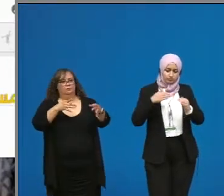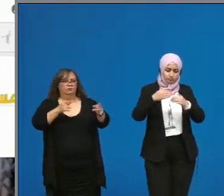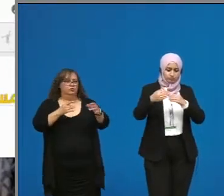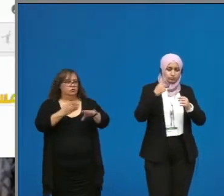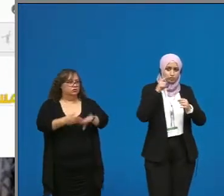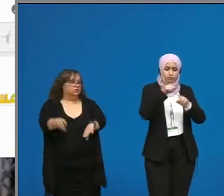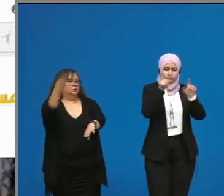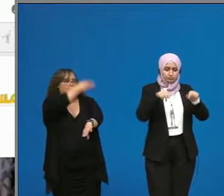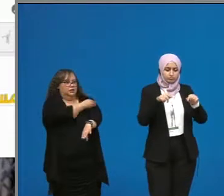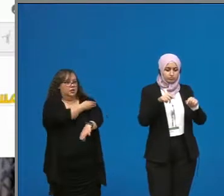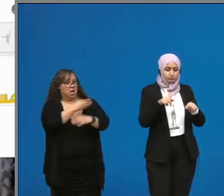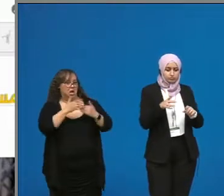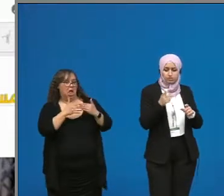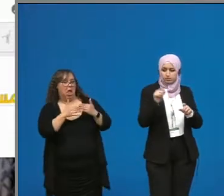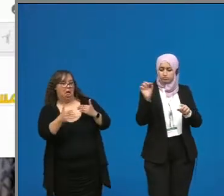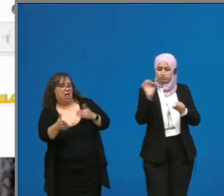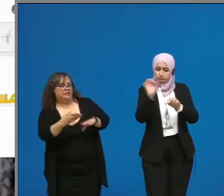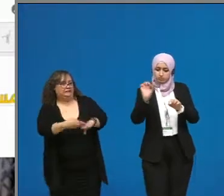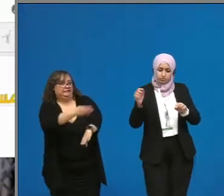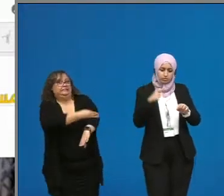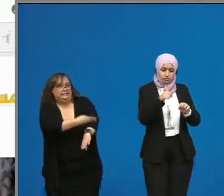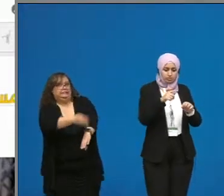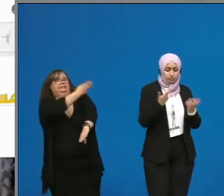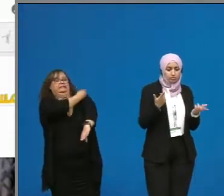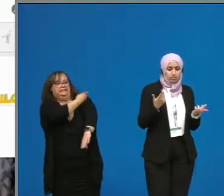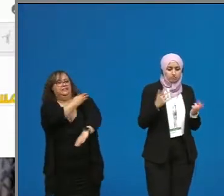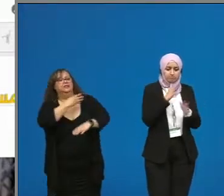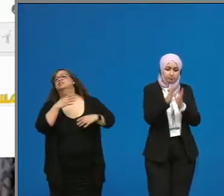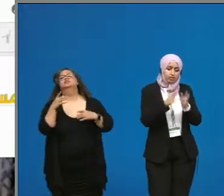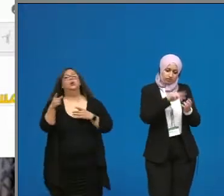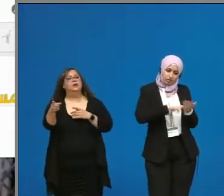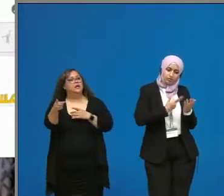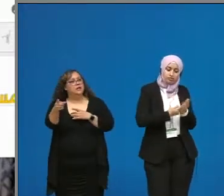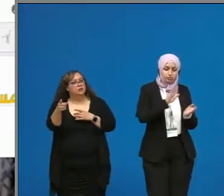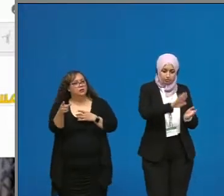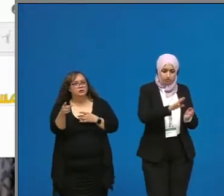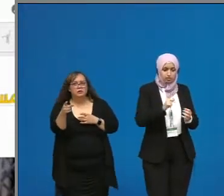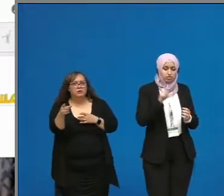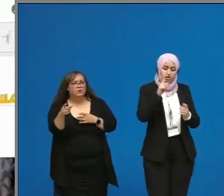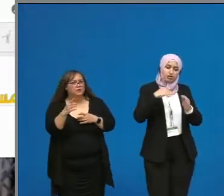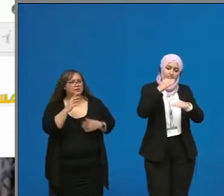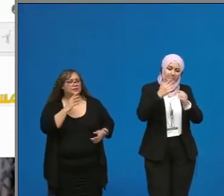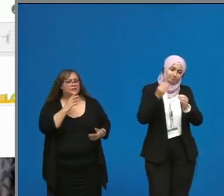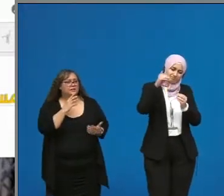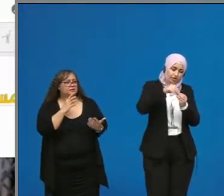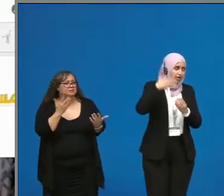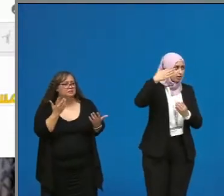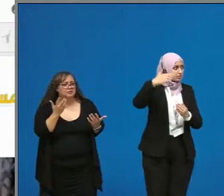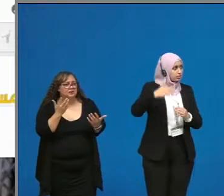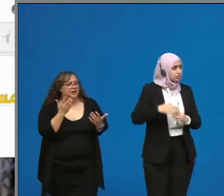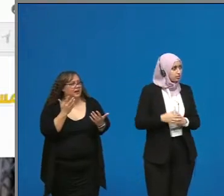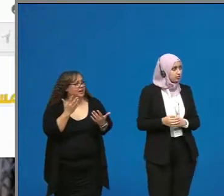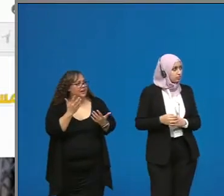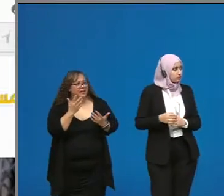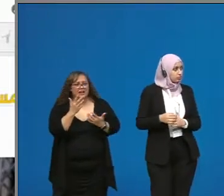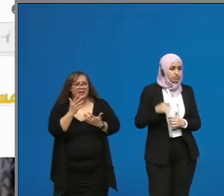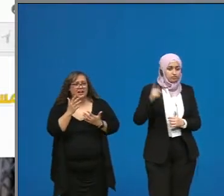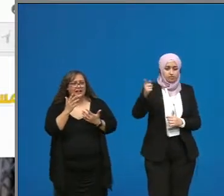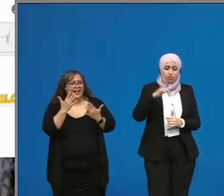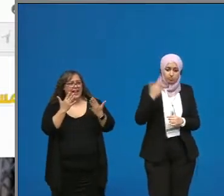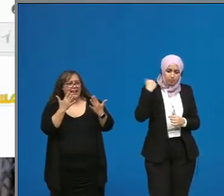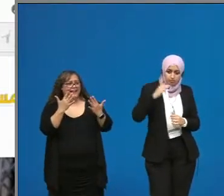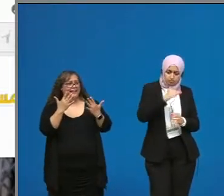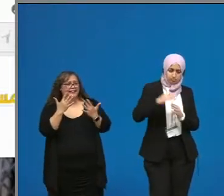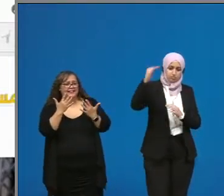and hopefully we'll develop it more and more. But anyway, Mahmoud developed this when he was in 10th grade. I mean, I don't know, can you believe it,